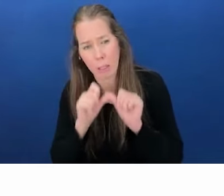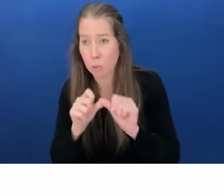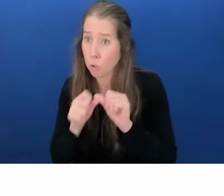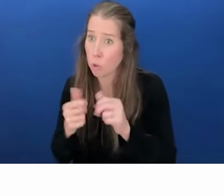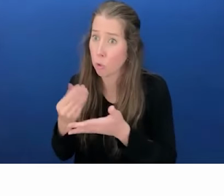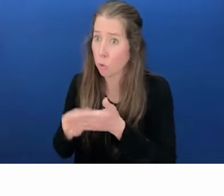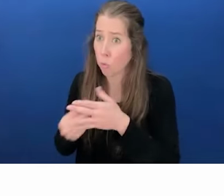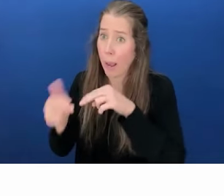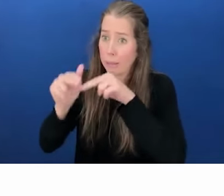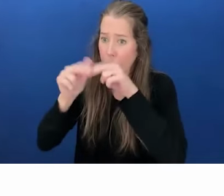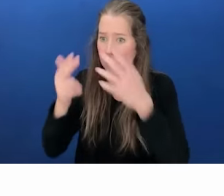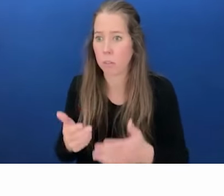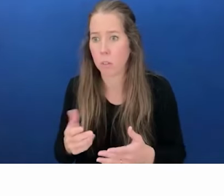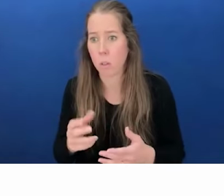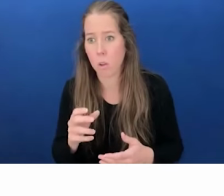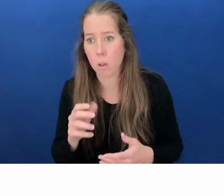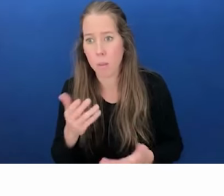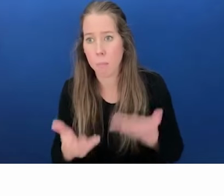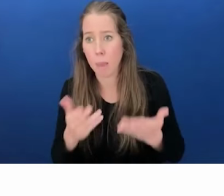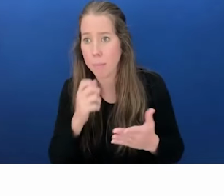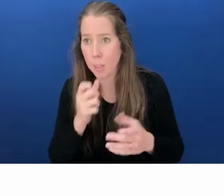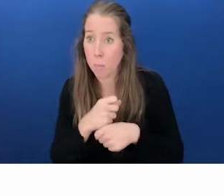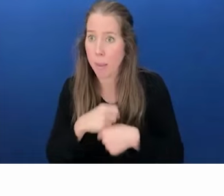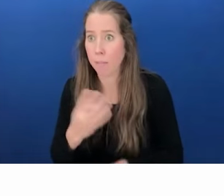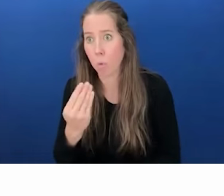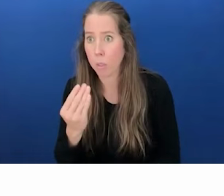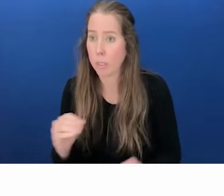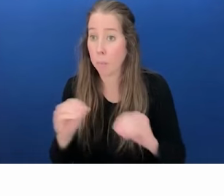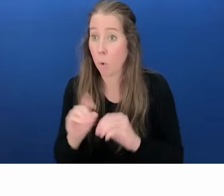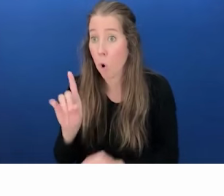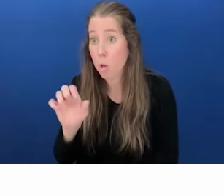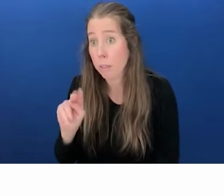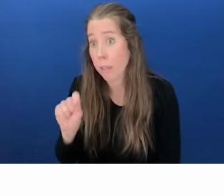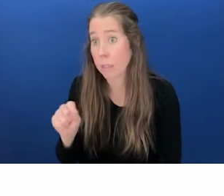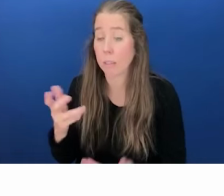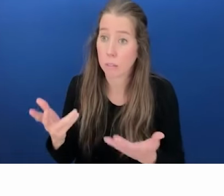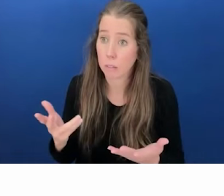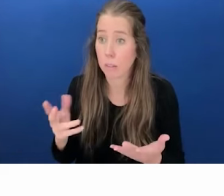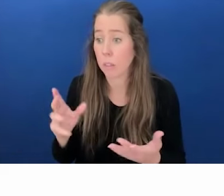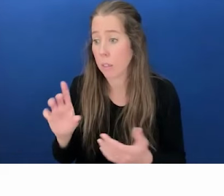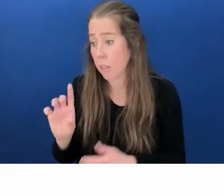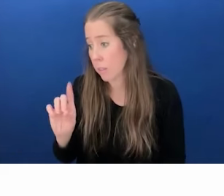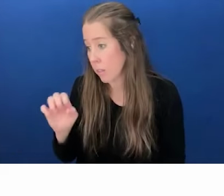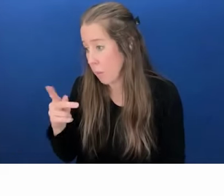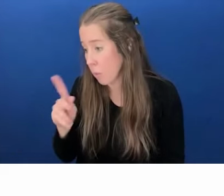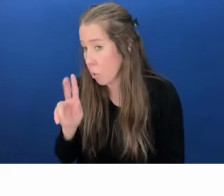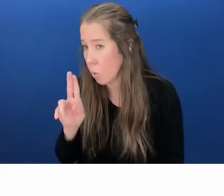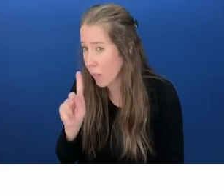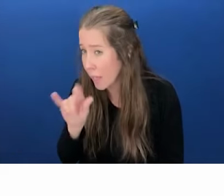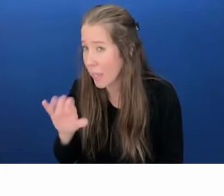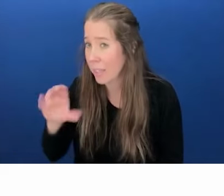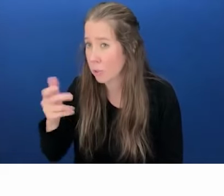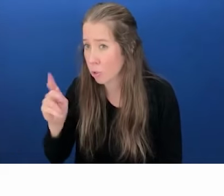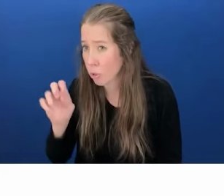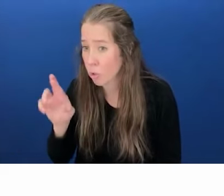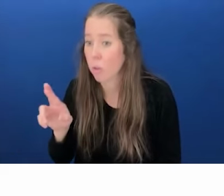wrong side of the. Well, maybe don't create 14 more deans, Bruh. and a deputy chancellor. And give,